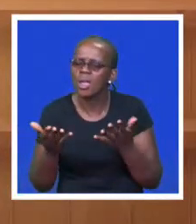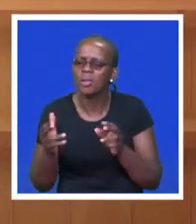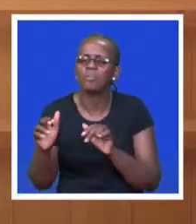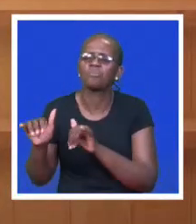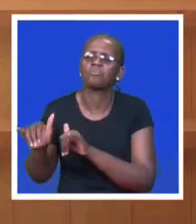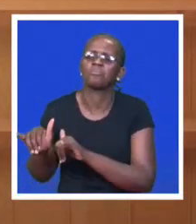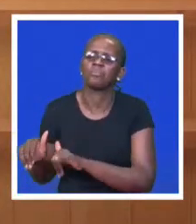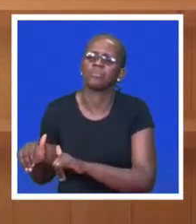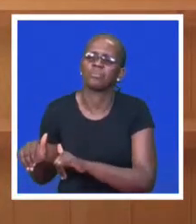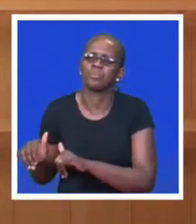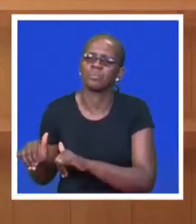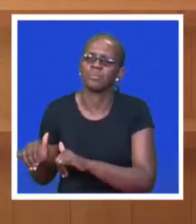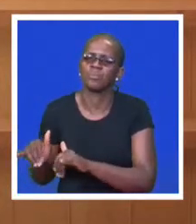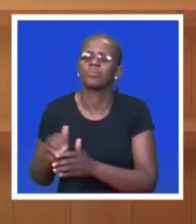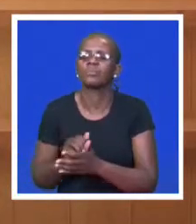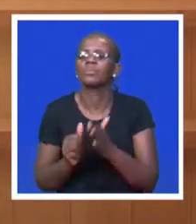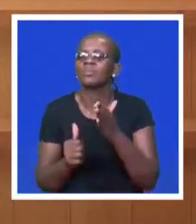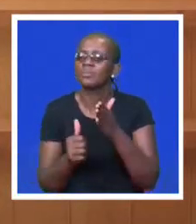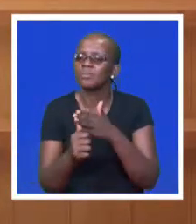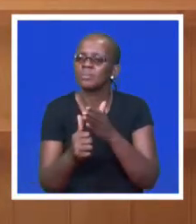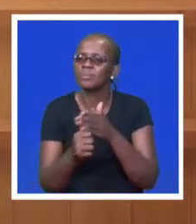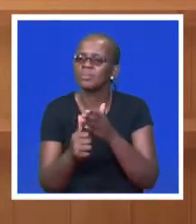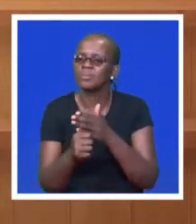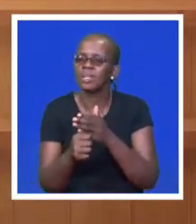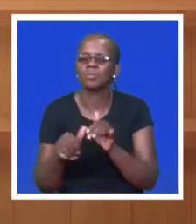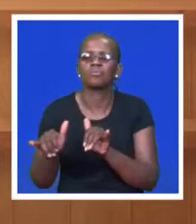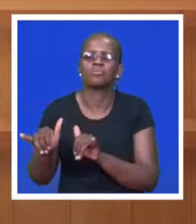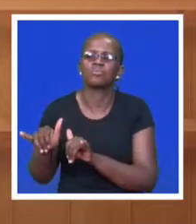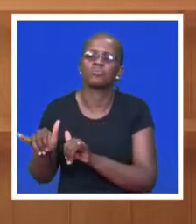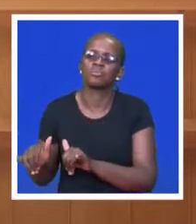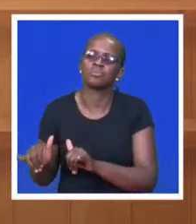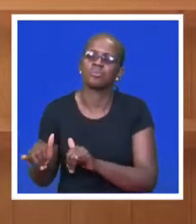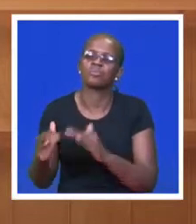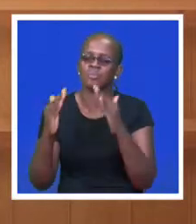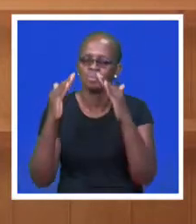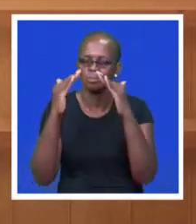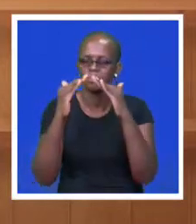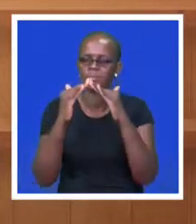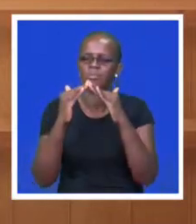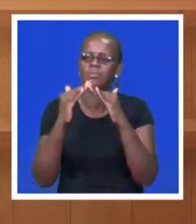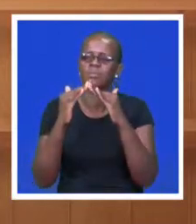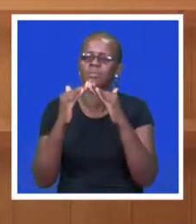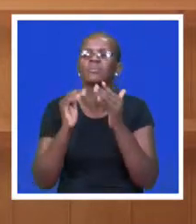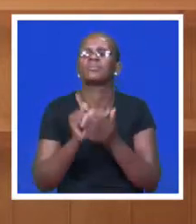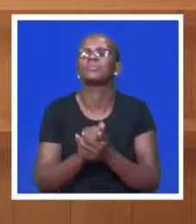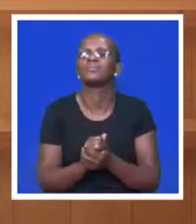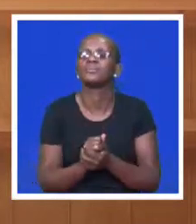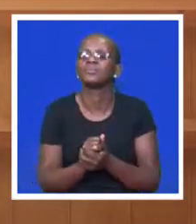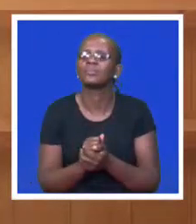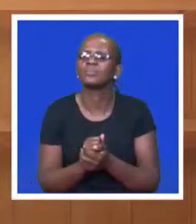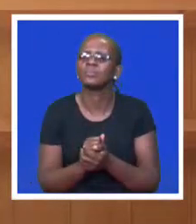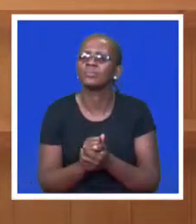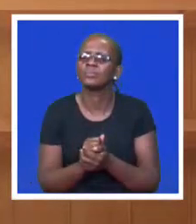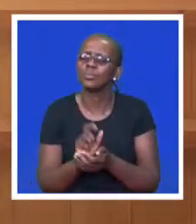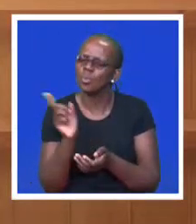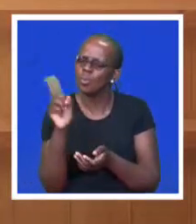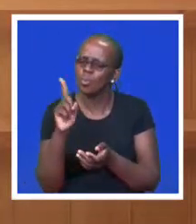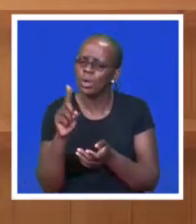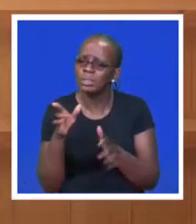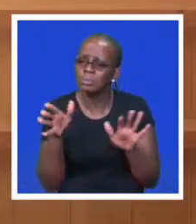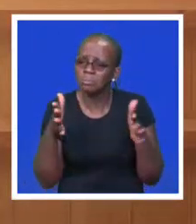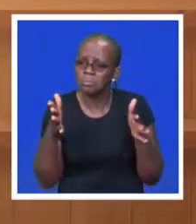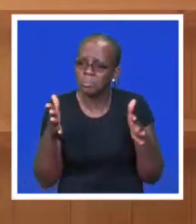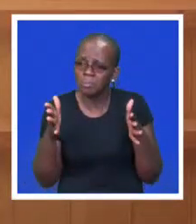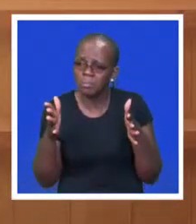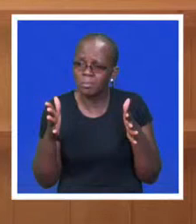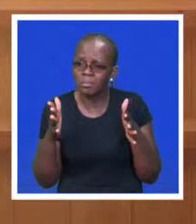house. They lived in the house. What was feared by the mouse? Look at the